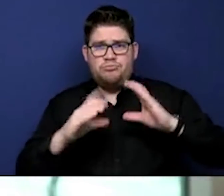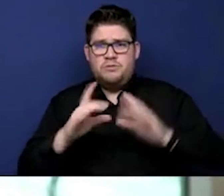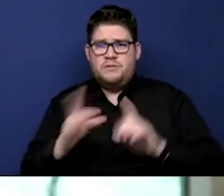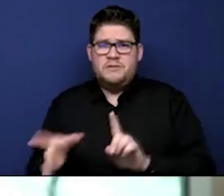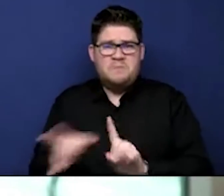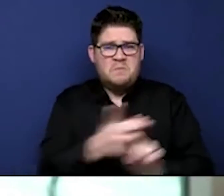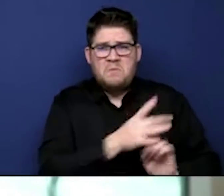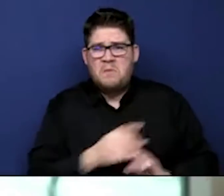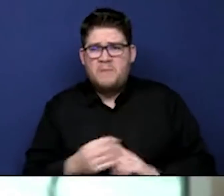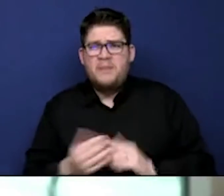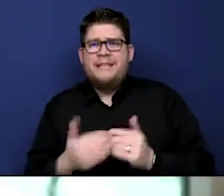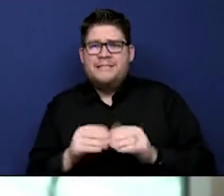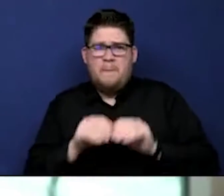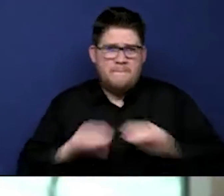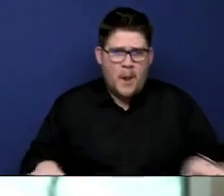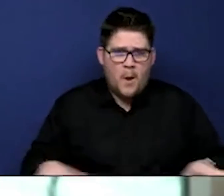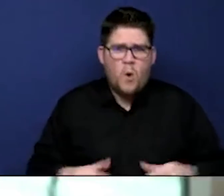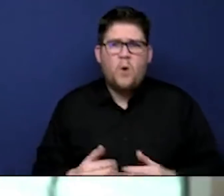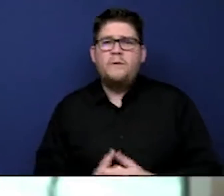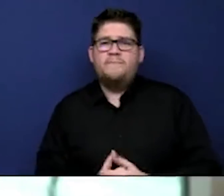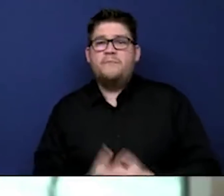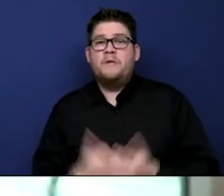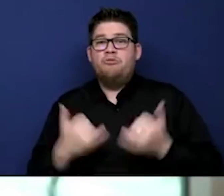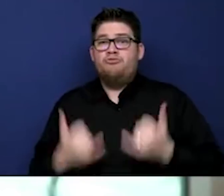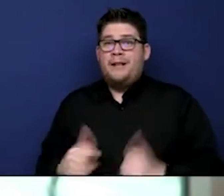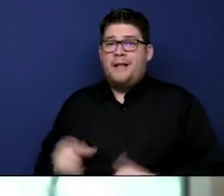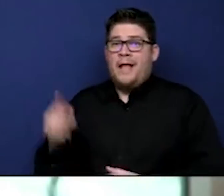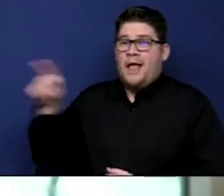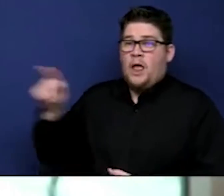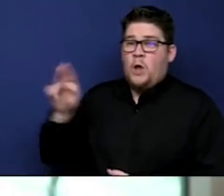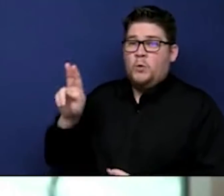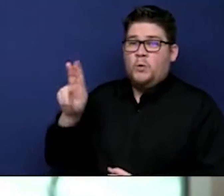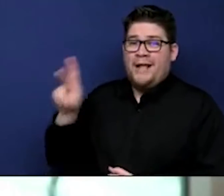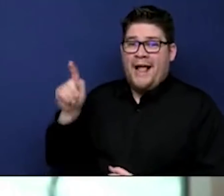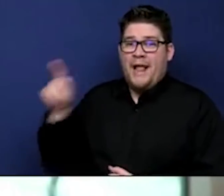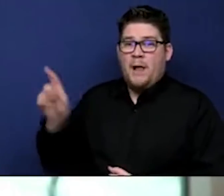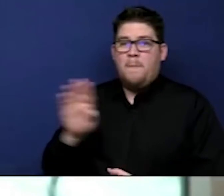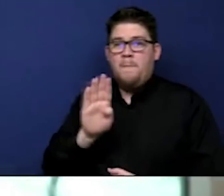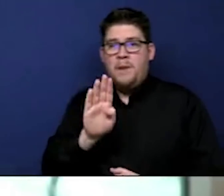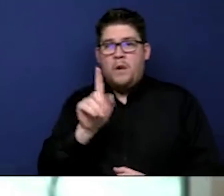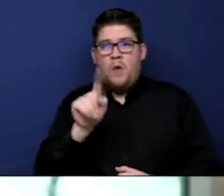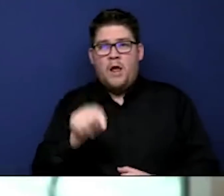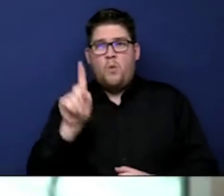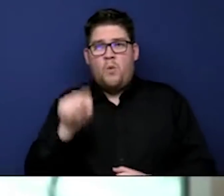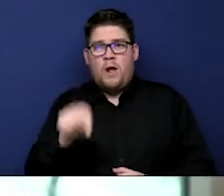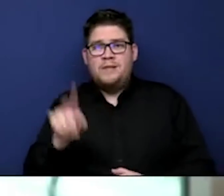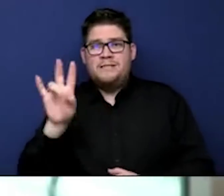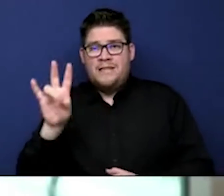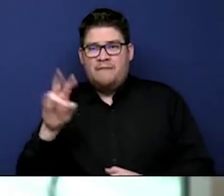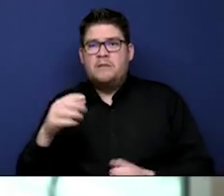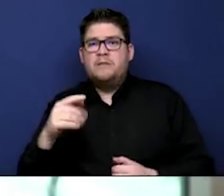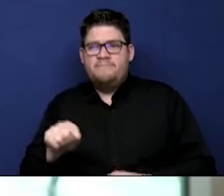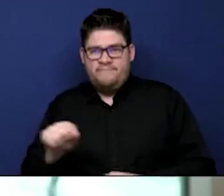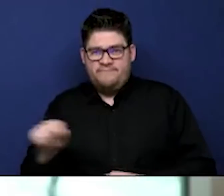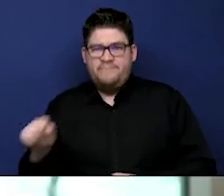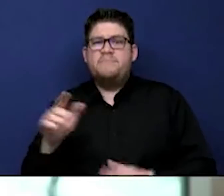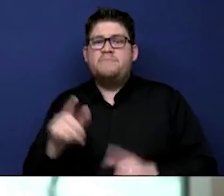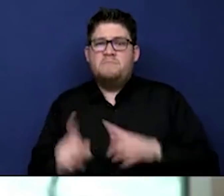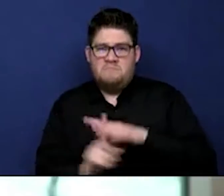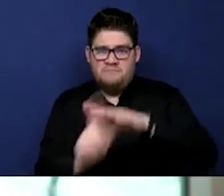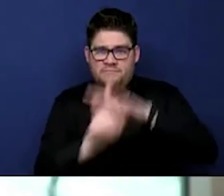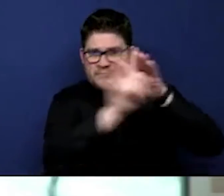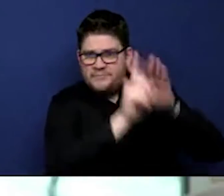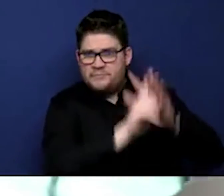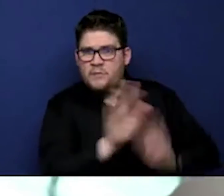that is the UK strain. And it is now found, the B117 is being found all over BC, in much smaller